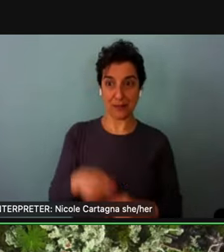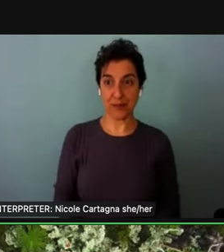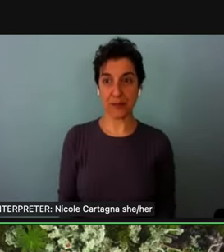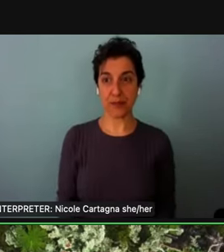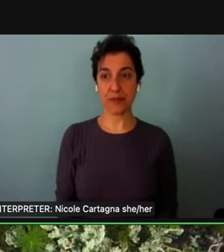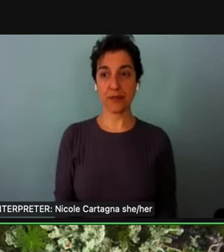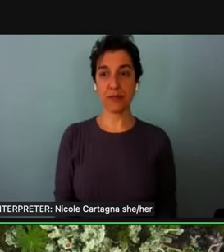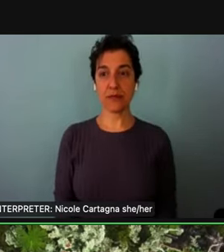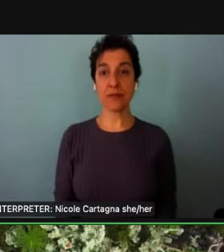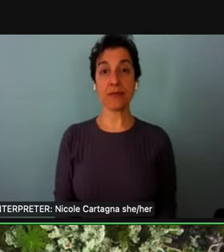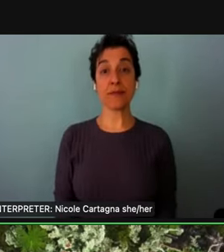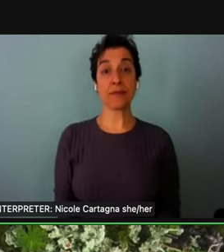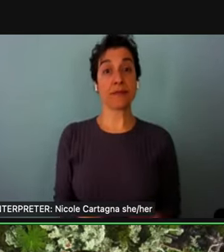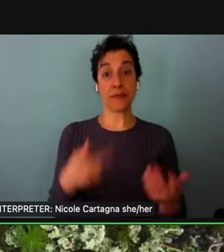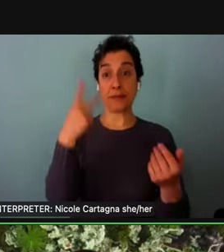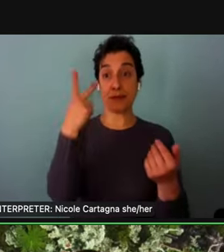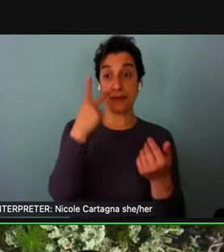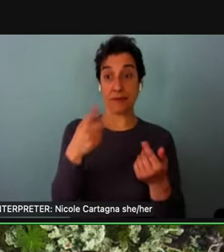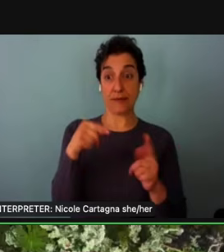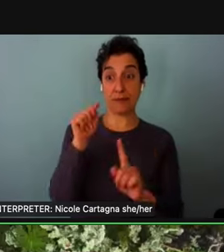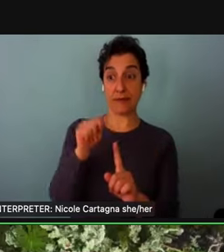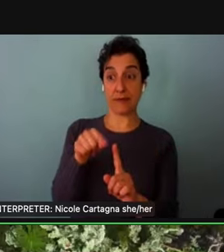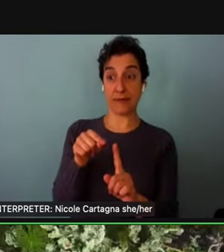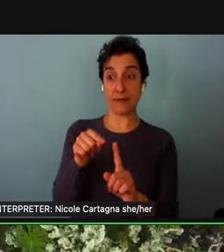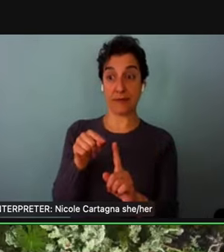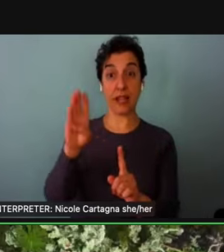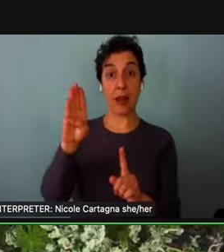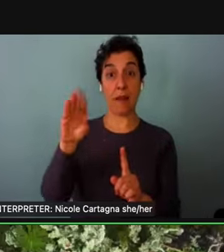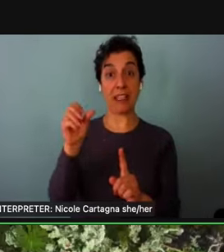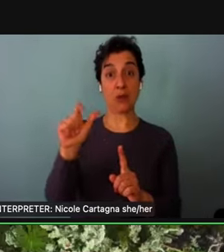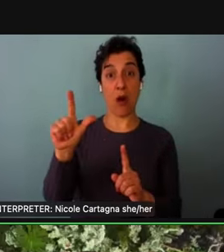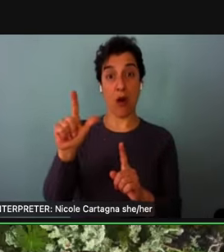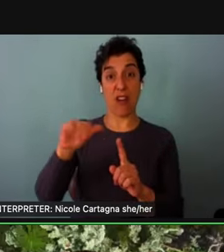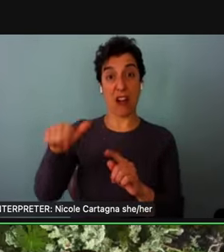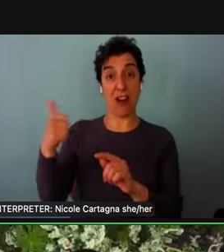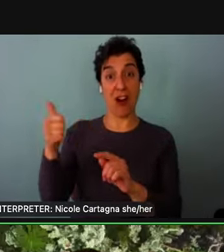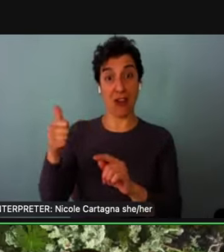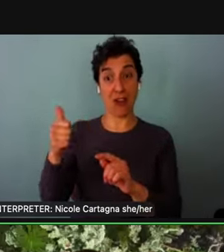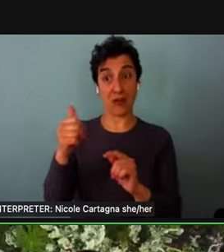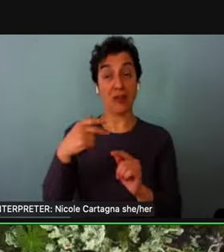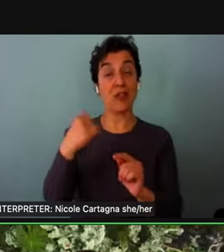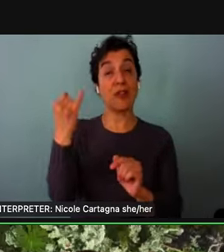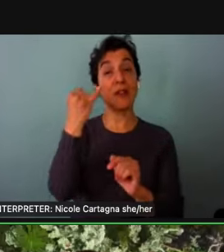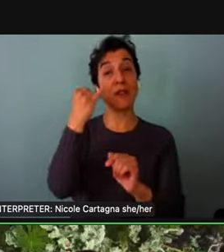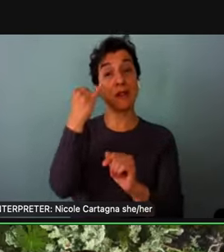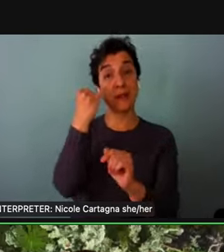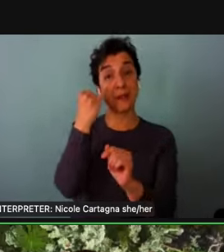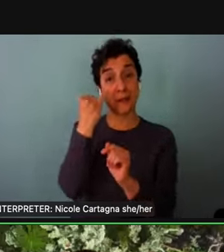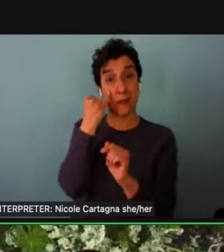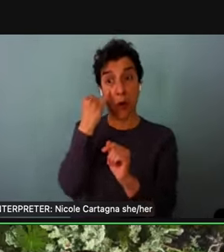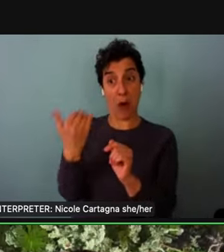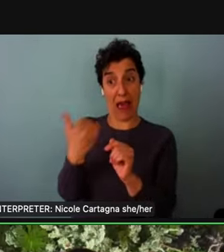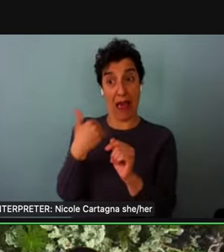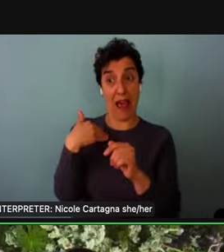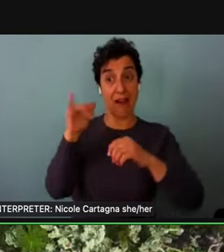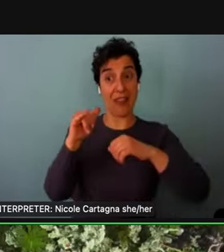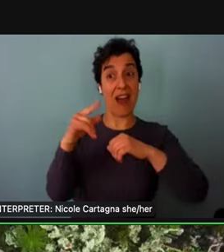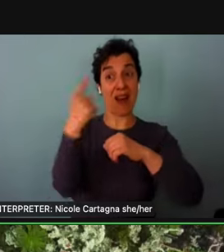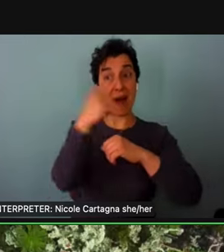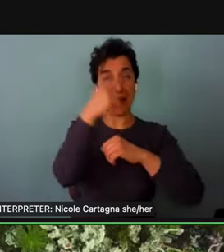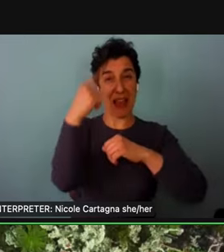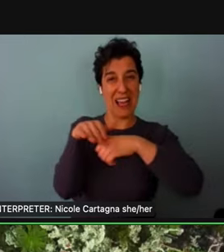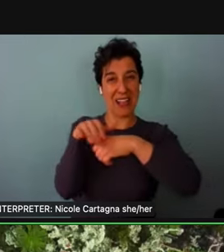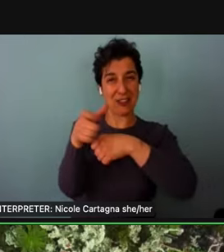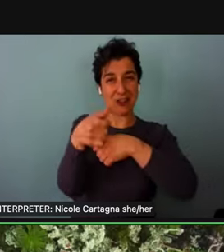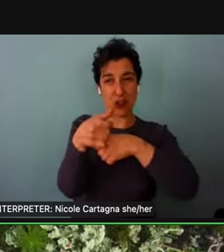As demonstrated by Barak Biswal and others, suppose we take a superior parietal region shown by this black circle.